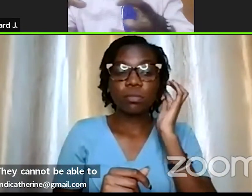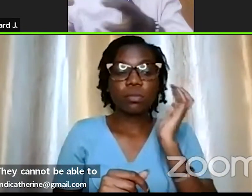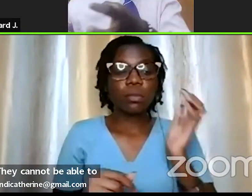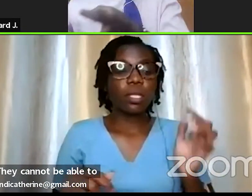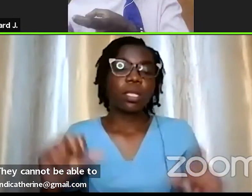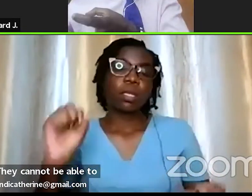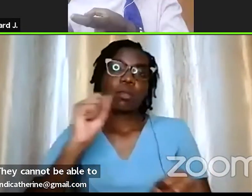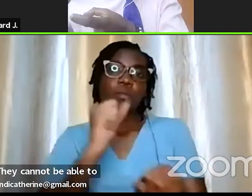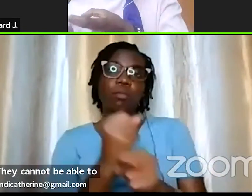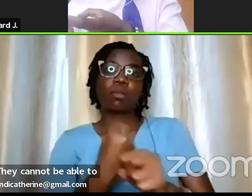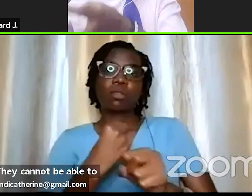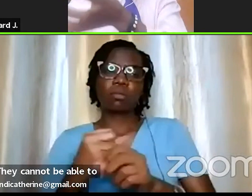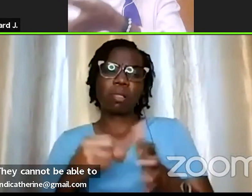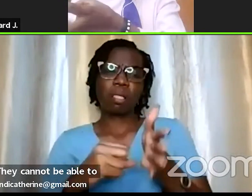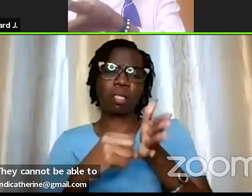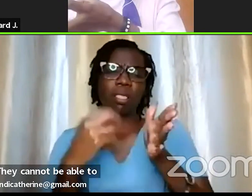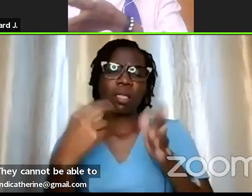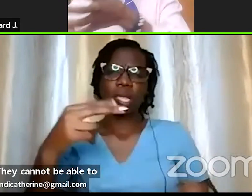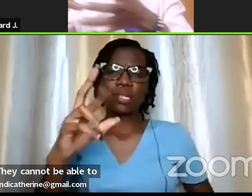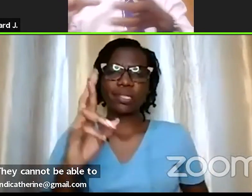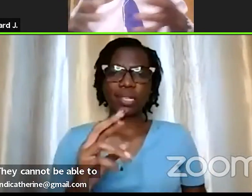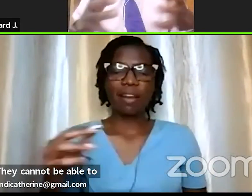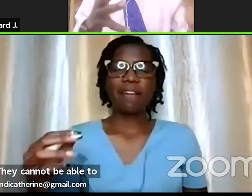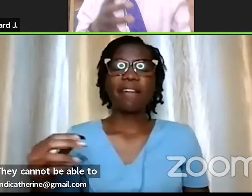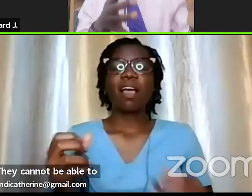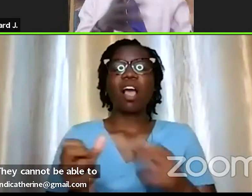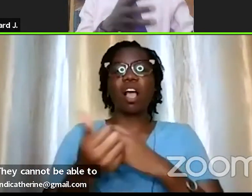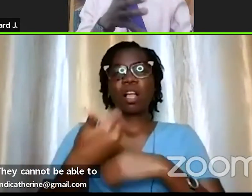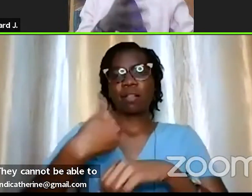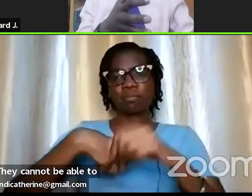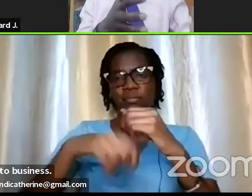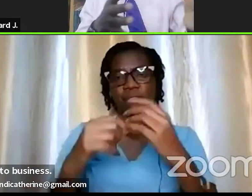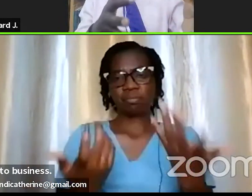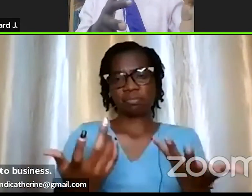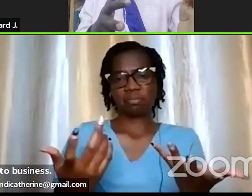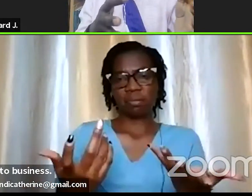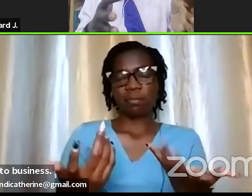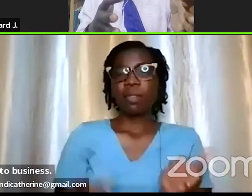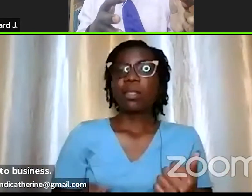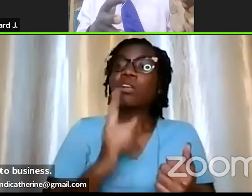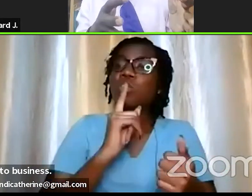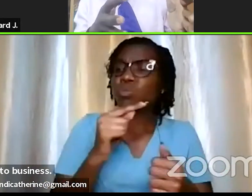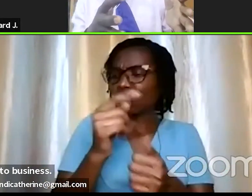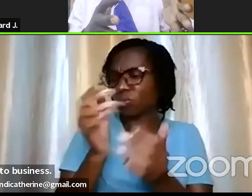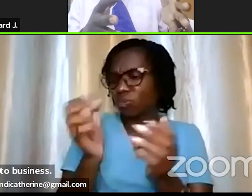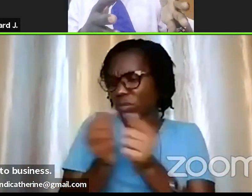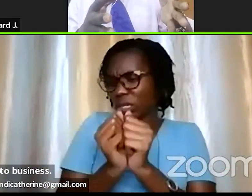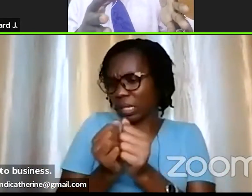align HR functions to business. And you know, when you want to align business